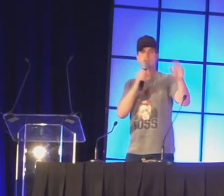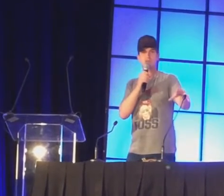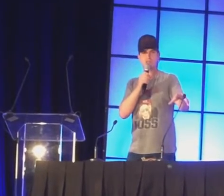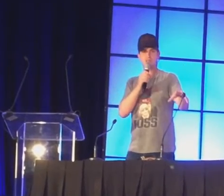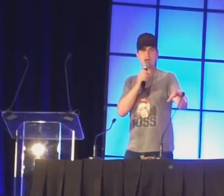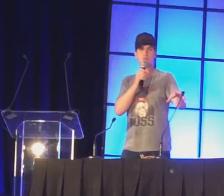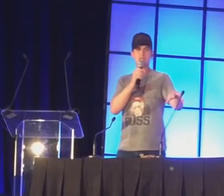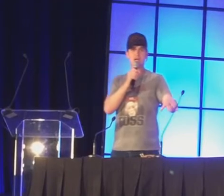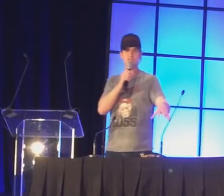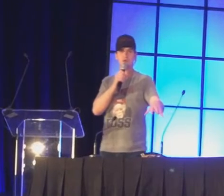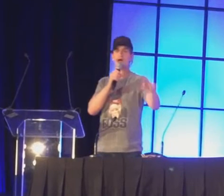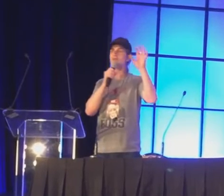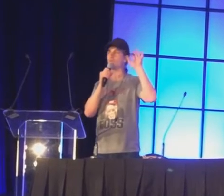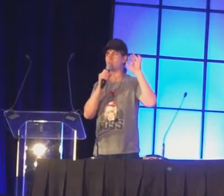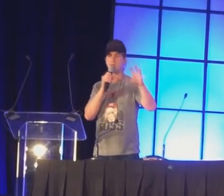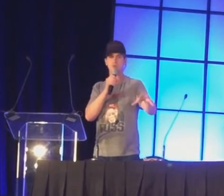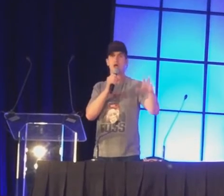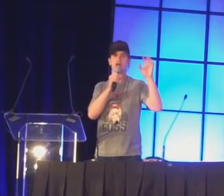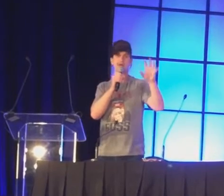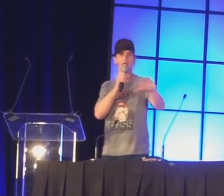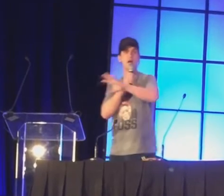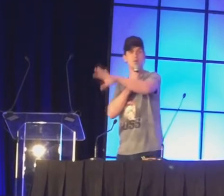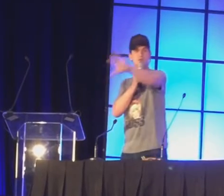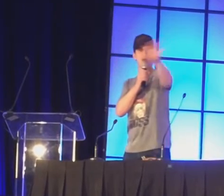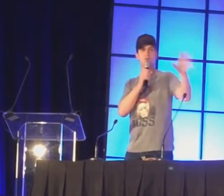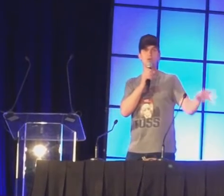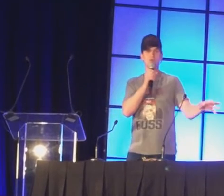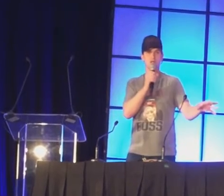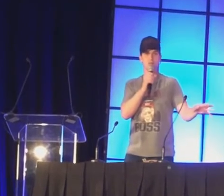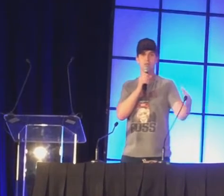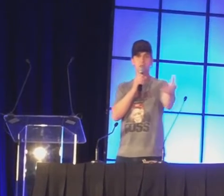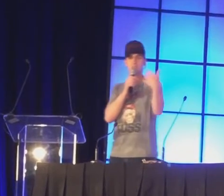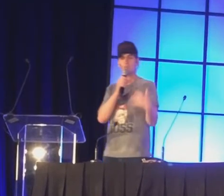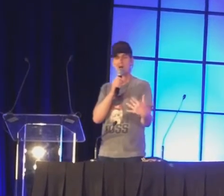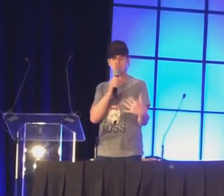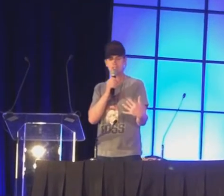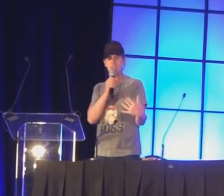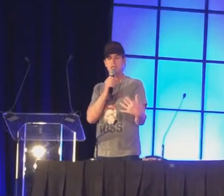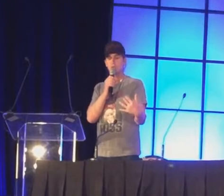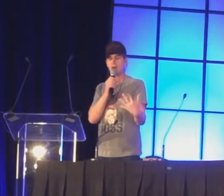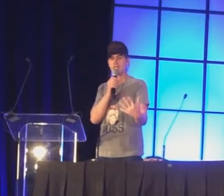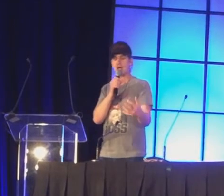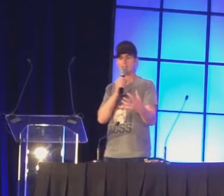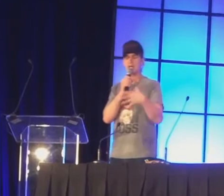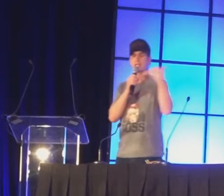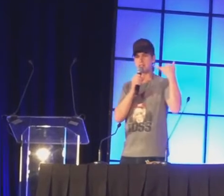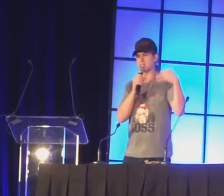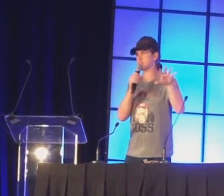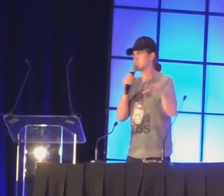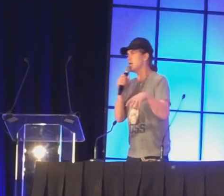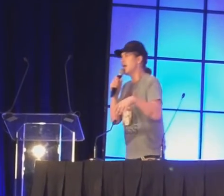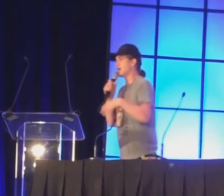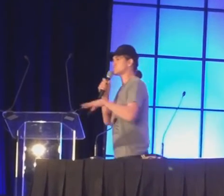and we say how many days you have, and we keep track, and you're accountable to everyone who's comes and watched the podcast